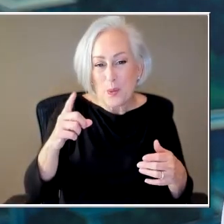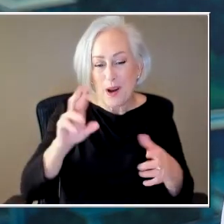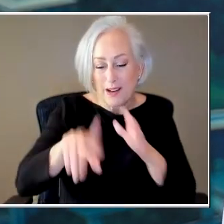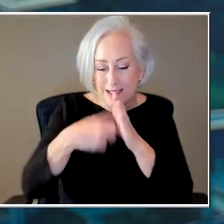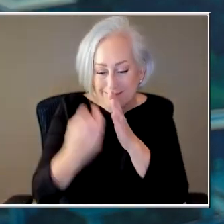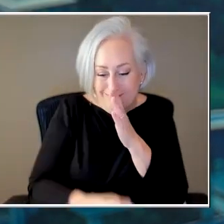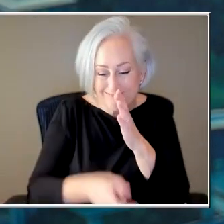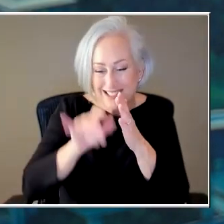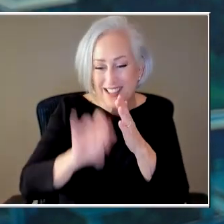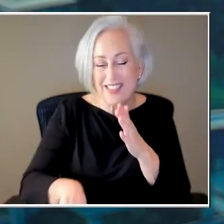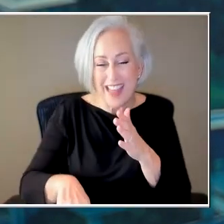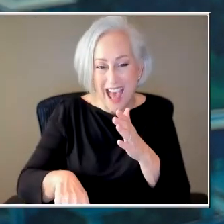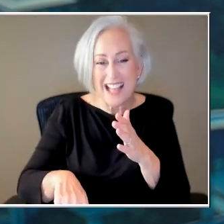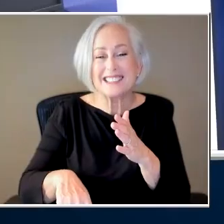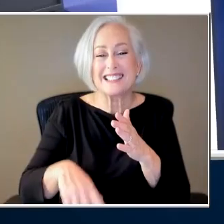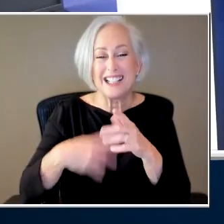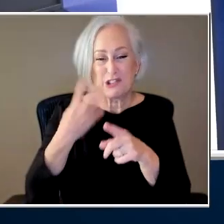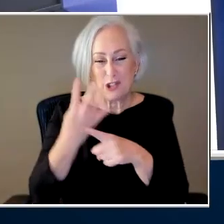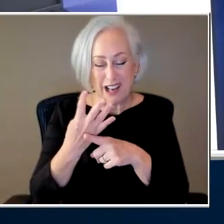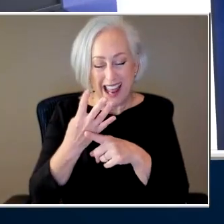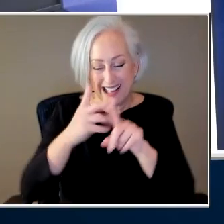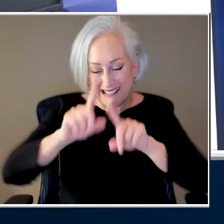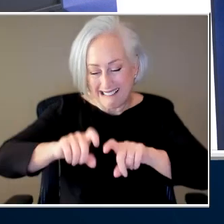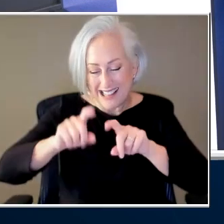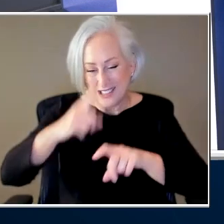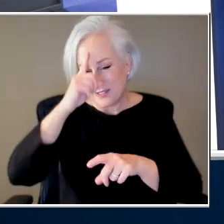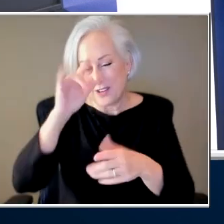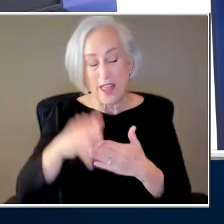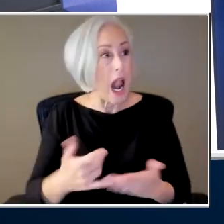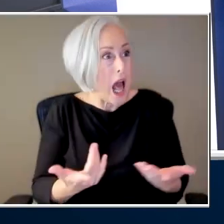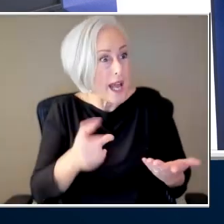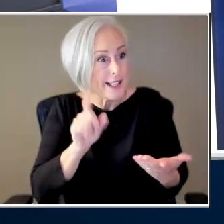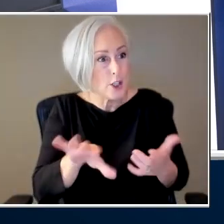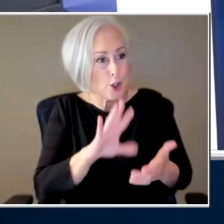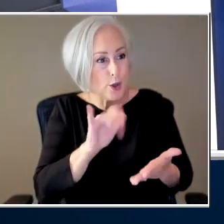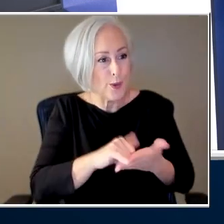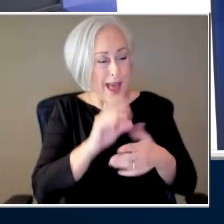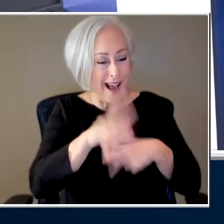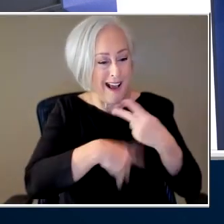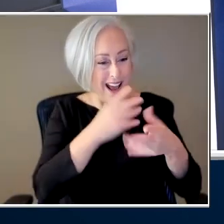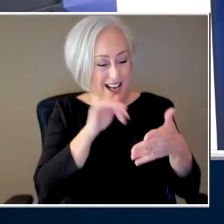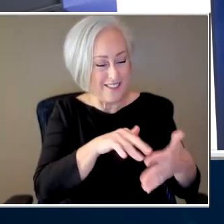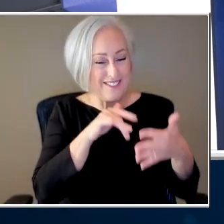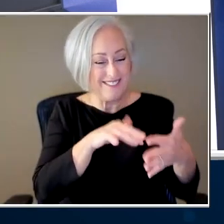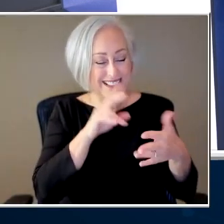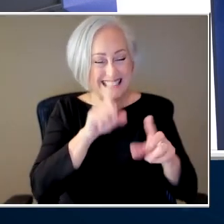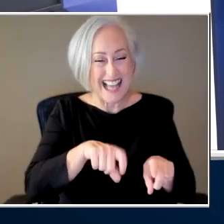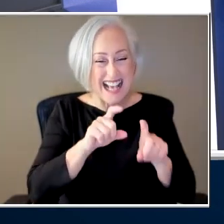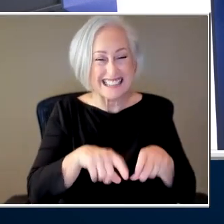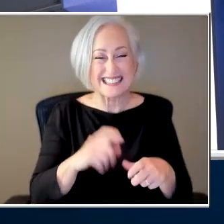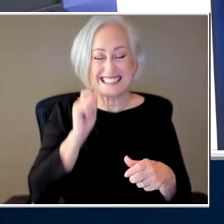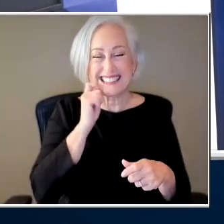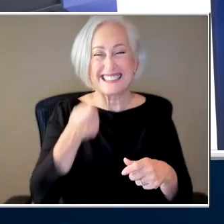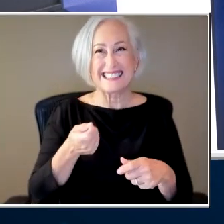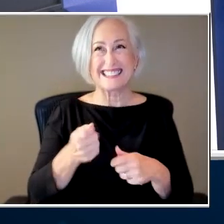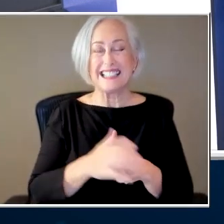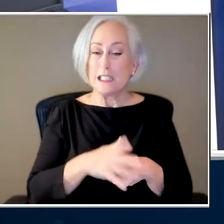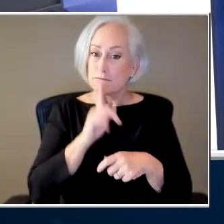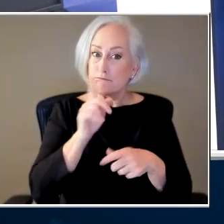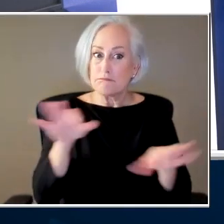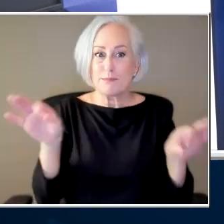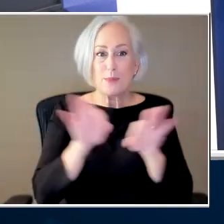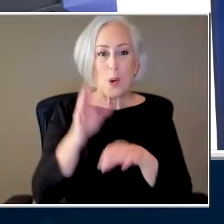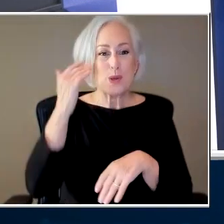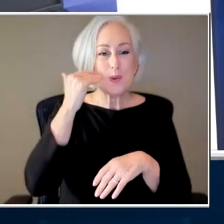genetics of that. But these are the testing I need you to do, Dr. McGurk. Okay, this is the real intense stuff. Okay, that is really important to know.